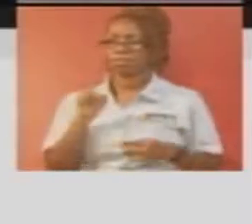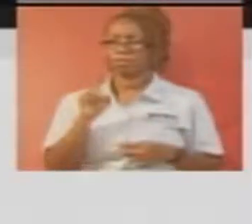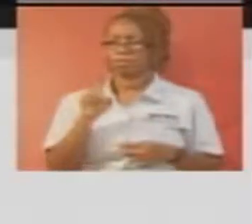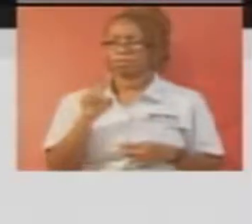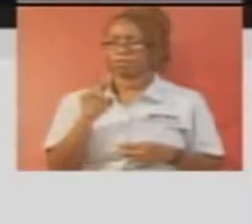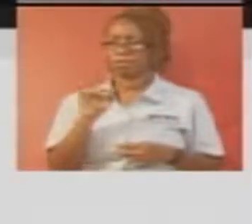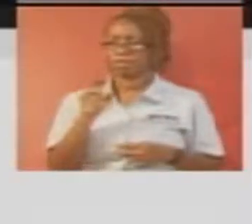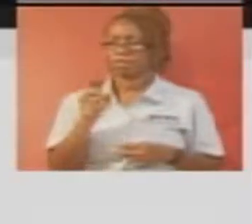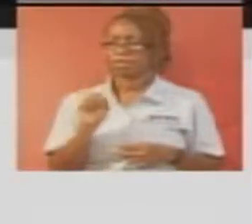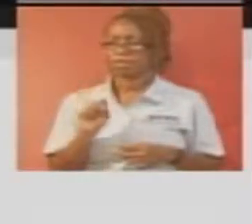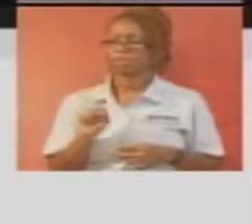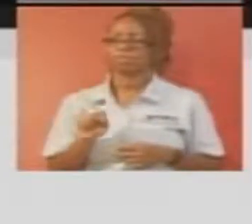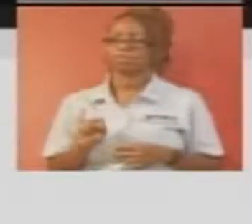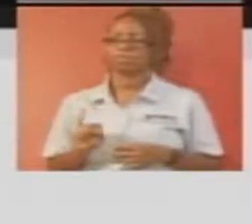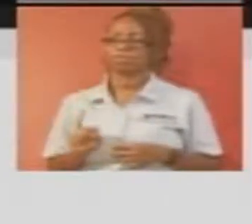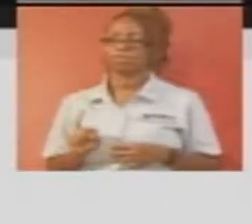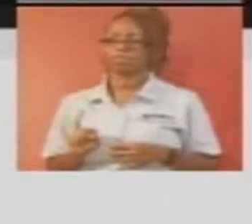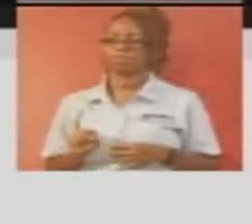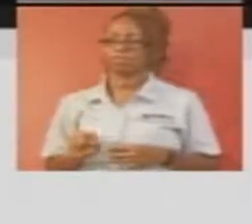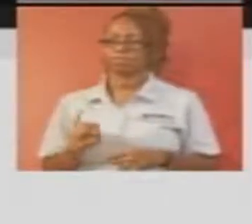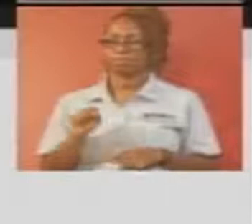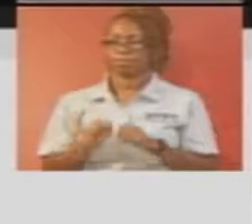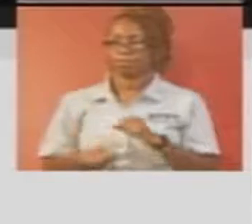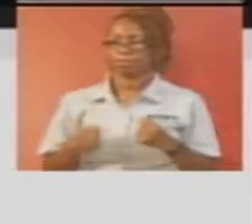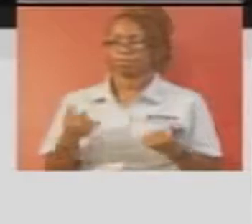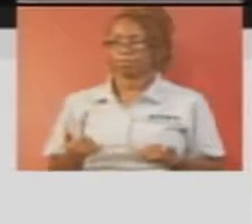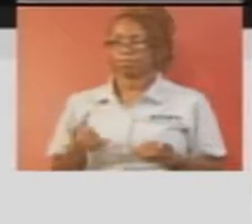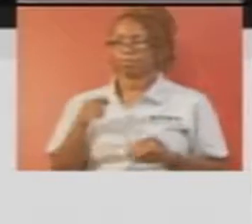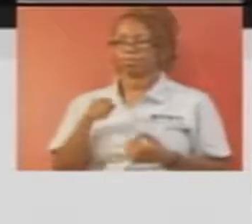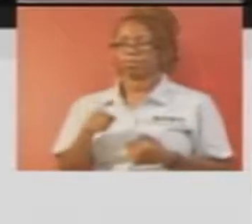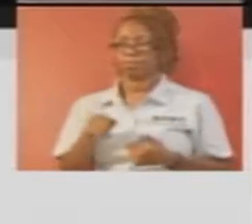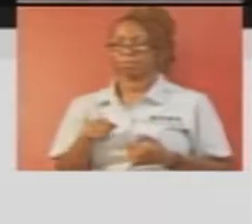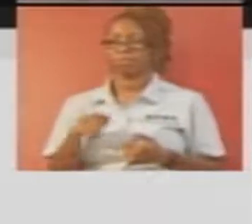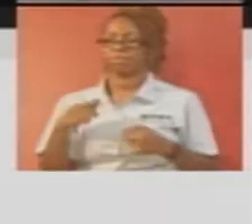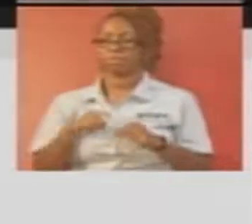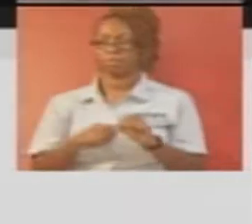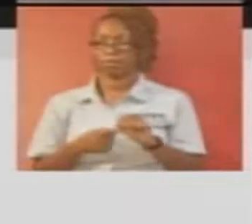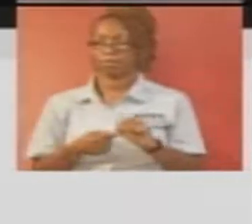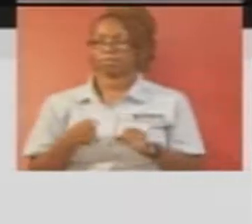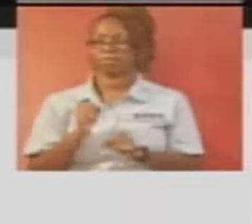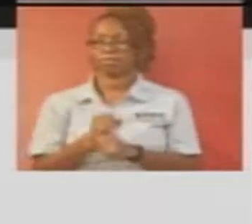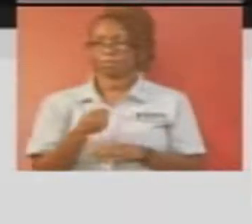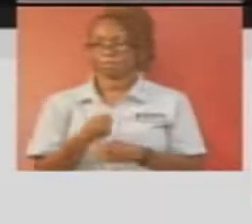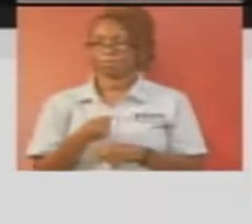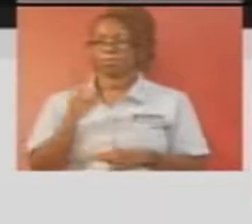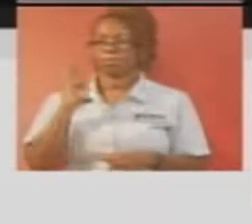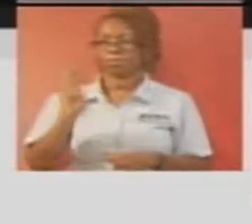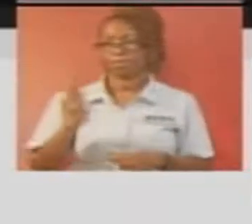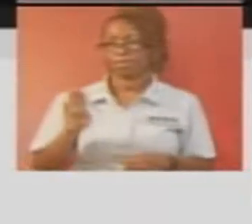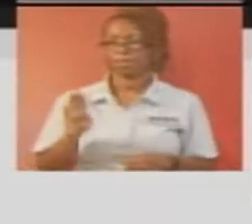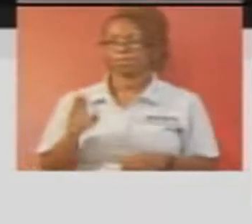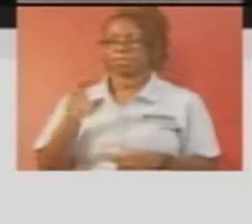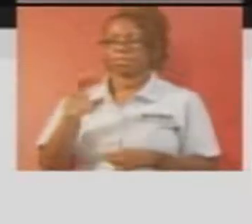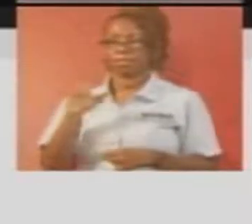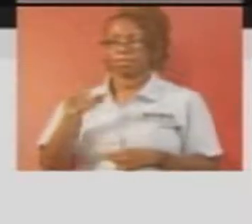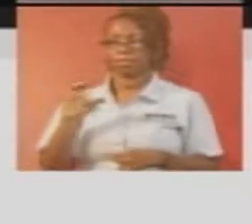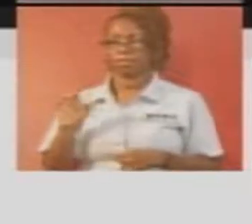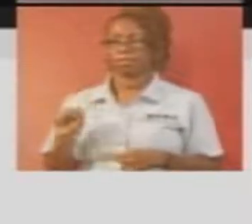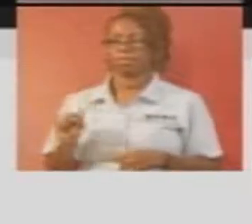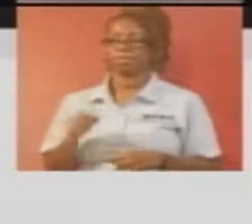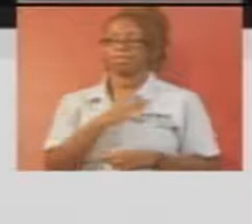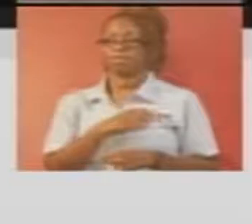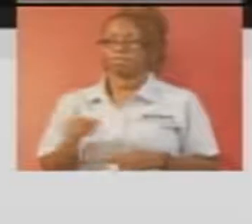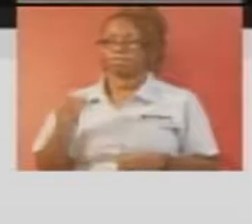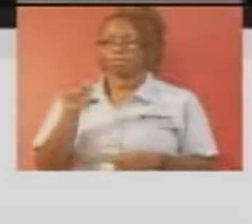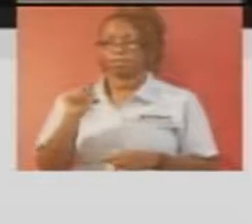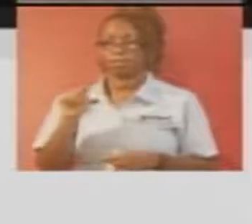strategies for doing this. So I've shown 3 of the main ways here. So on the left, the big the pink circle with the blue inside, that